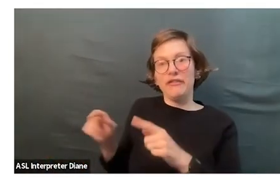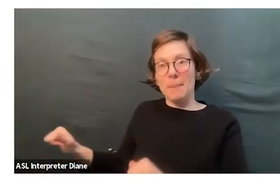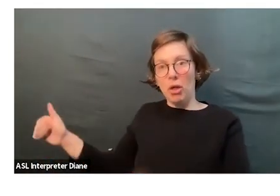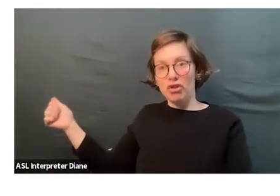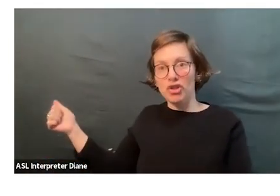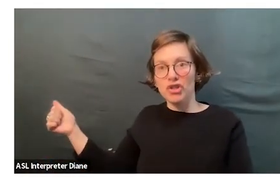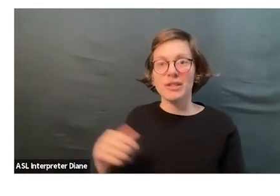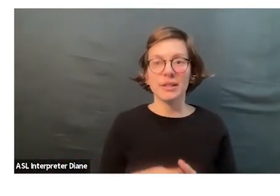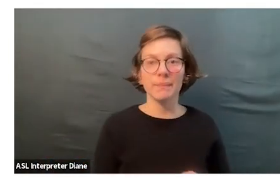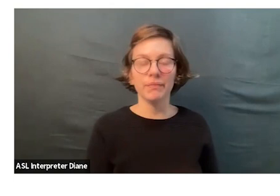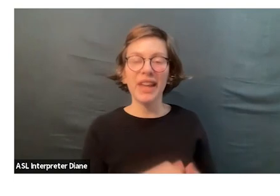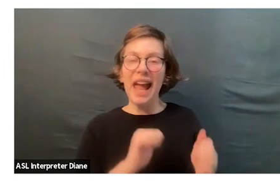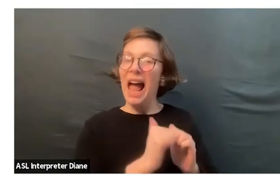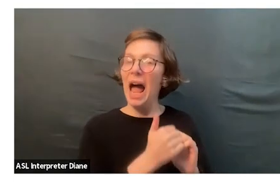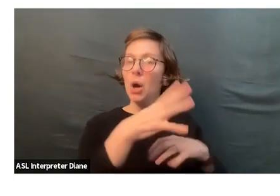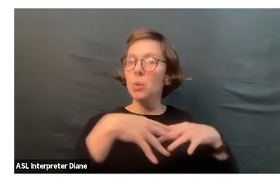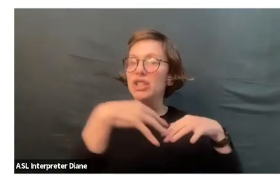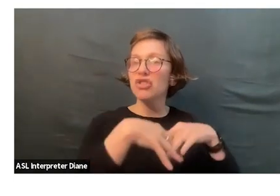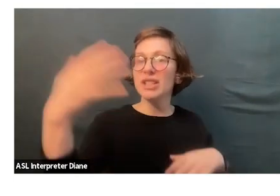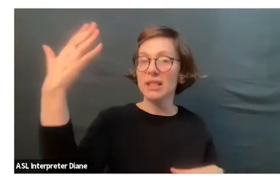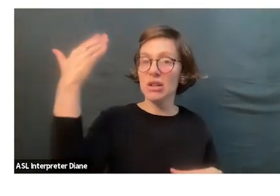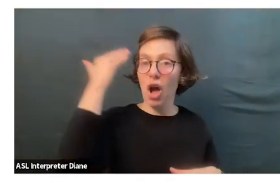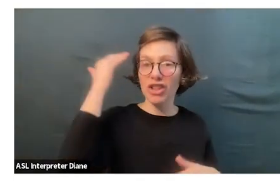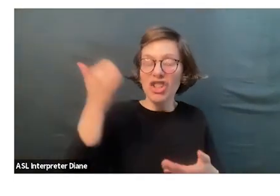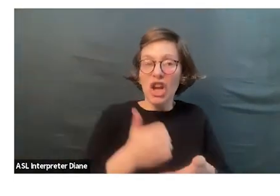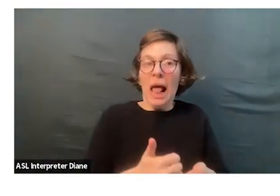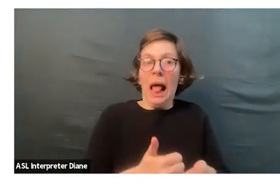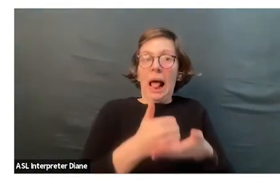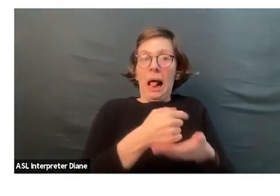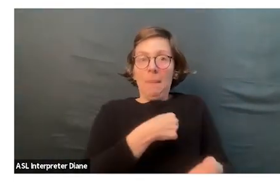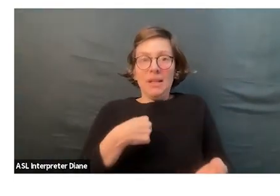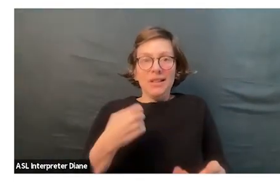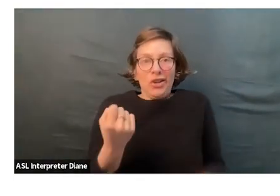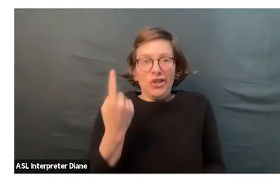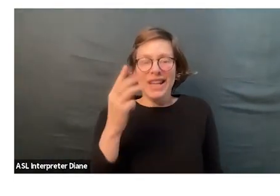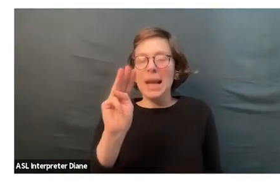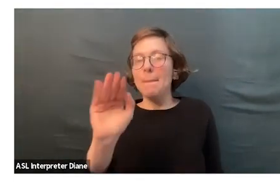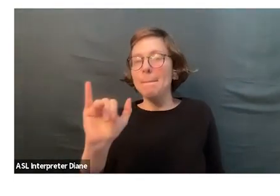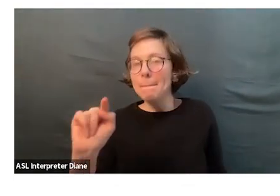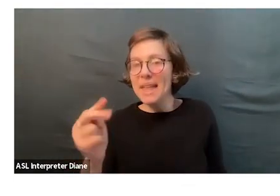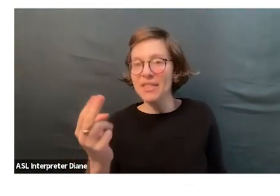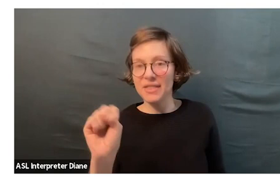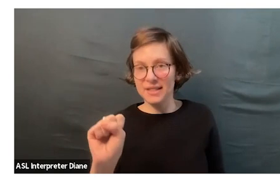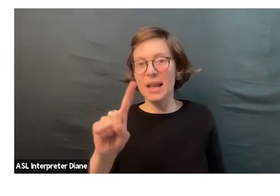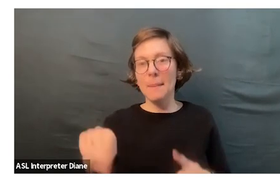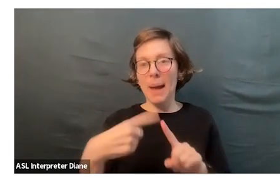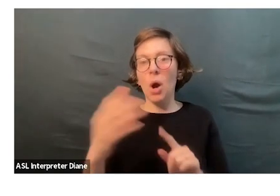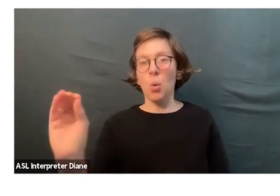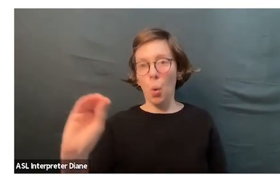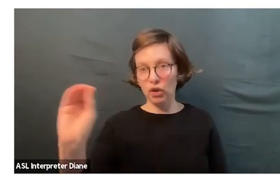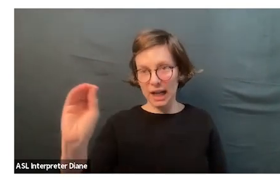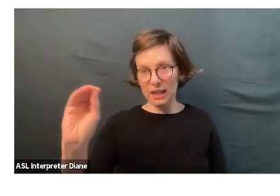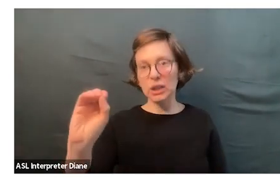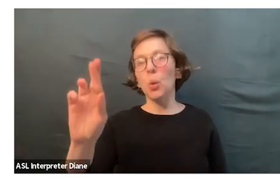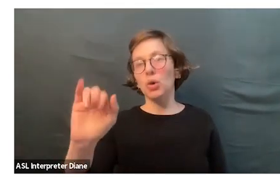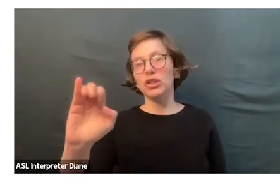Encyclopedia Britannica, which will kind of tell you why this was defined this way. But for